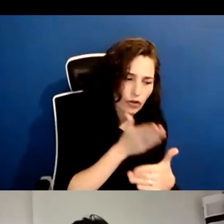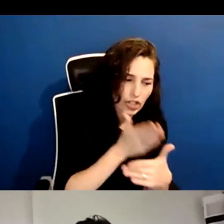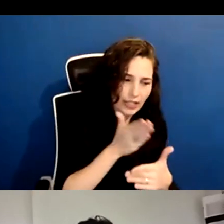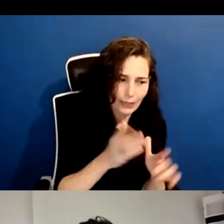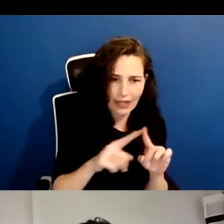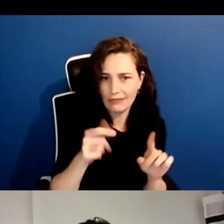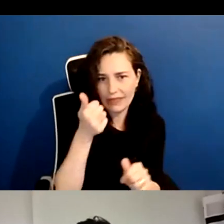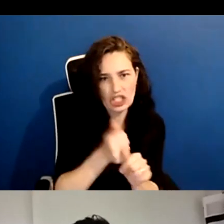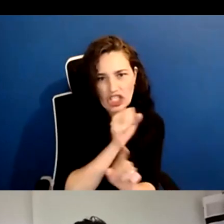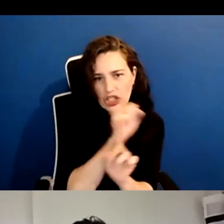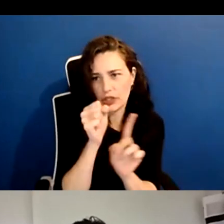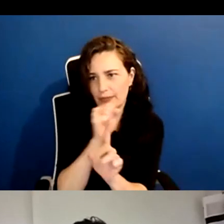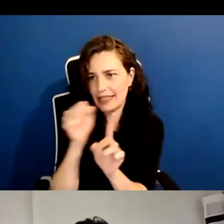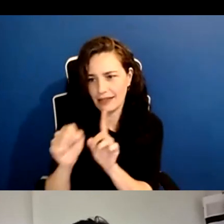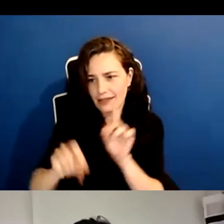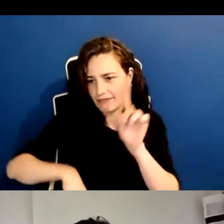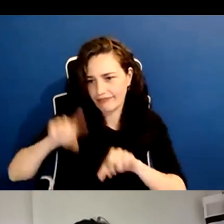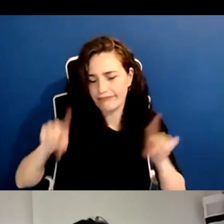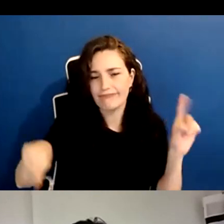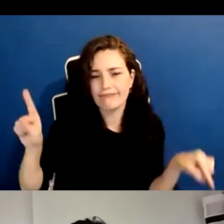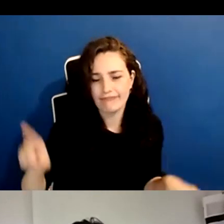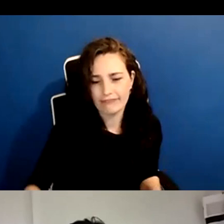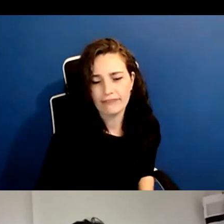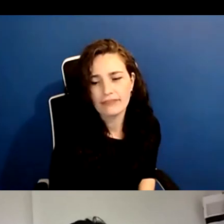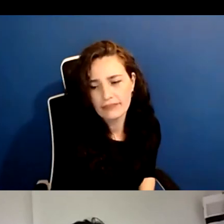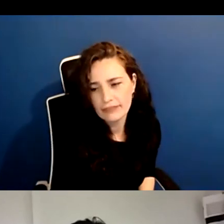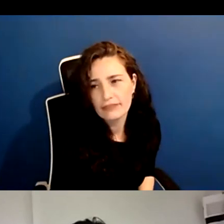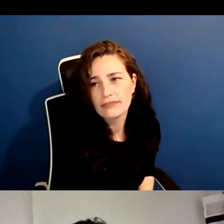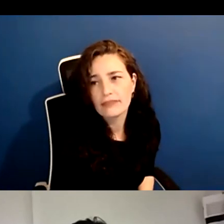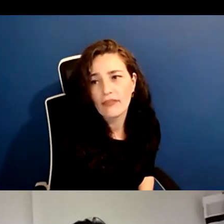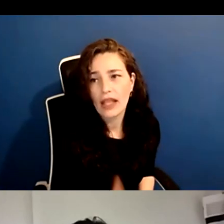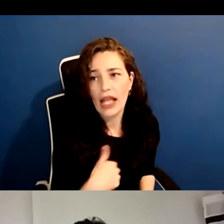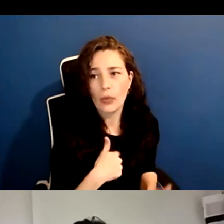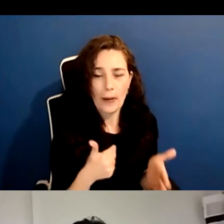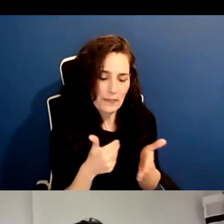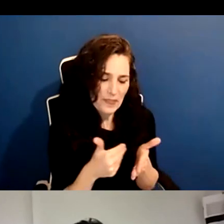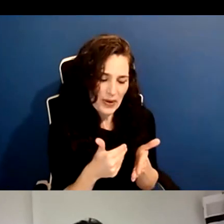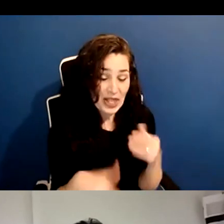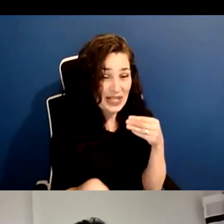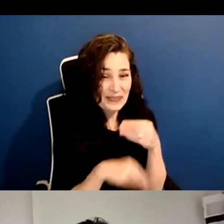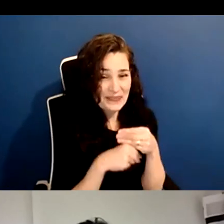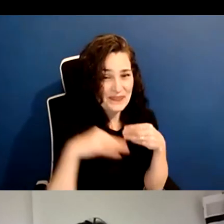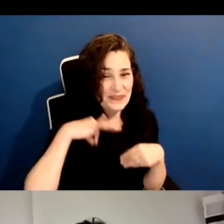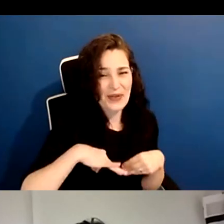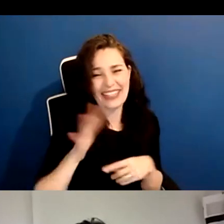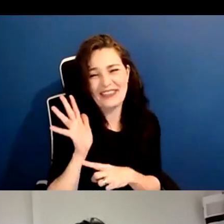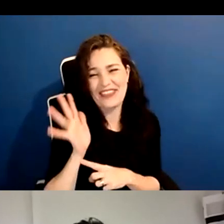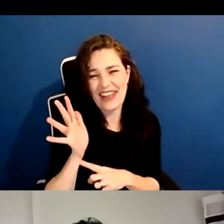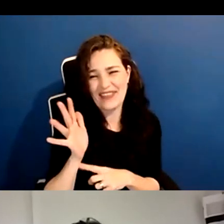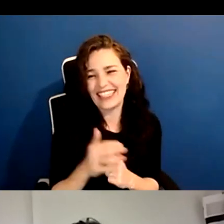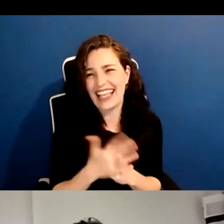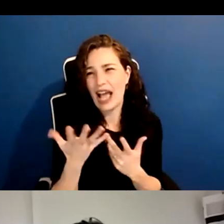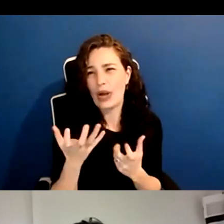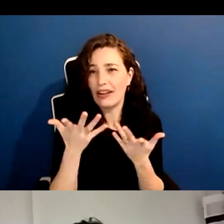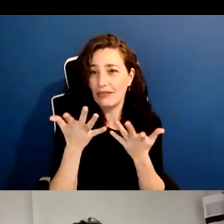so different. As we approach that bonus 5 minutes, I want to give space to